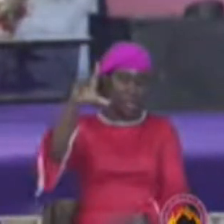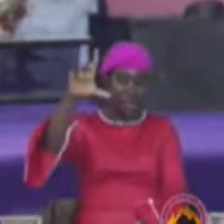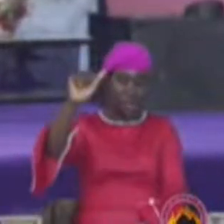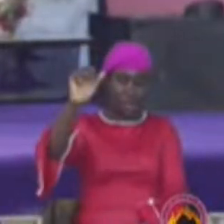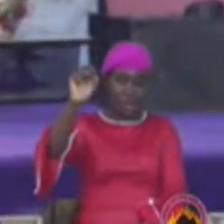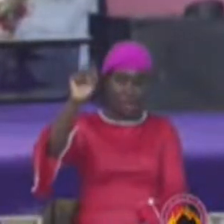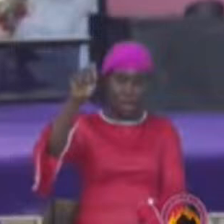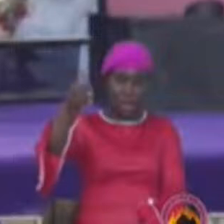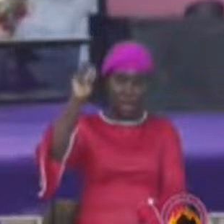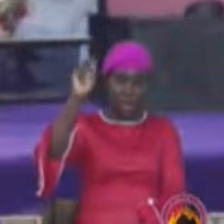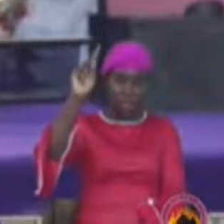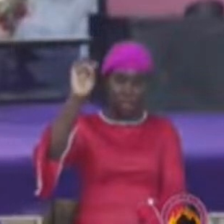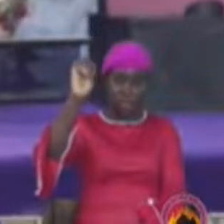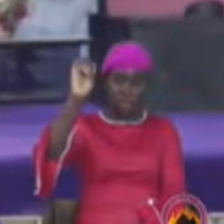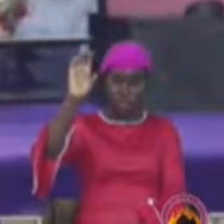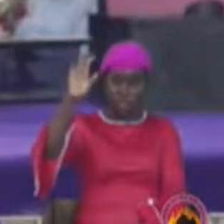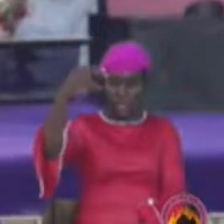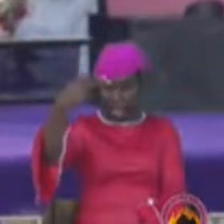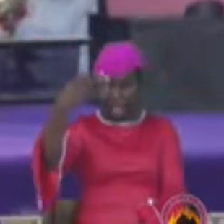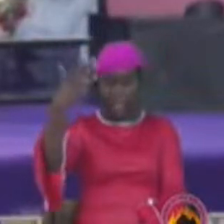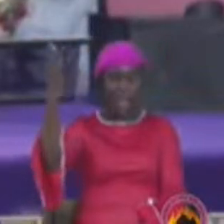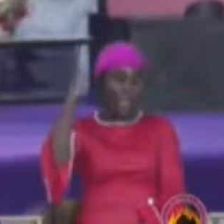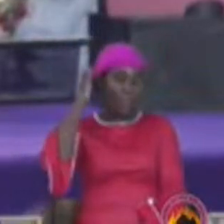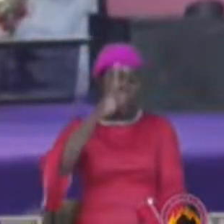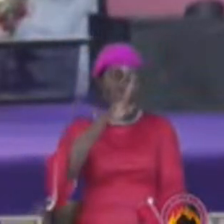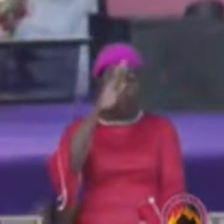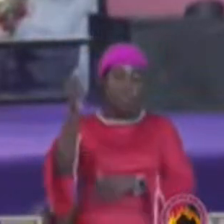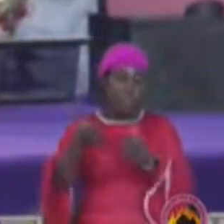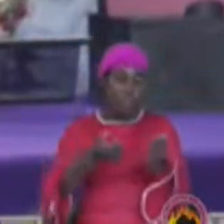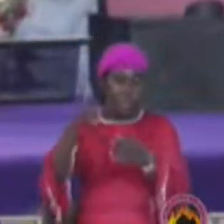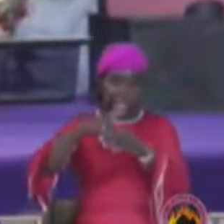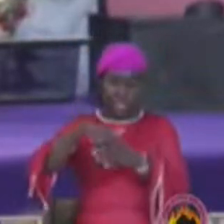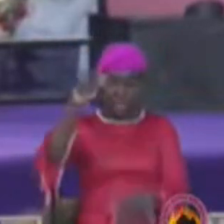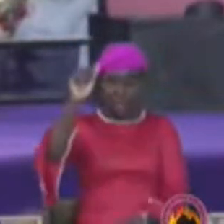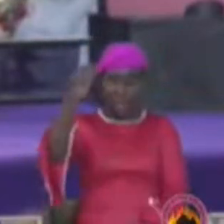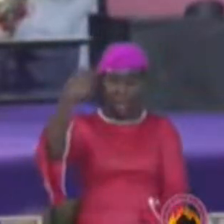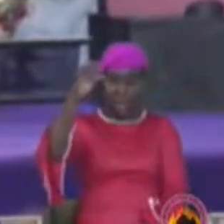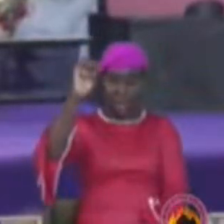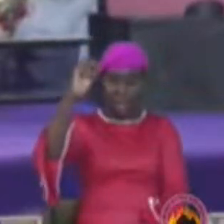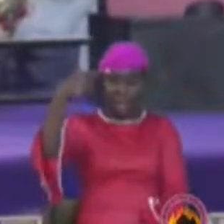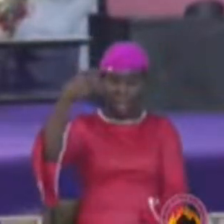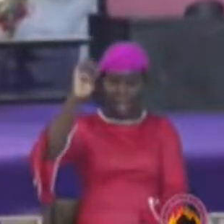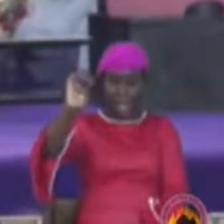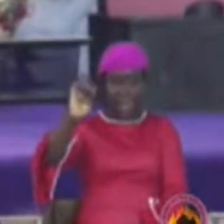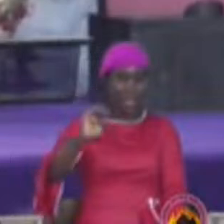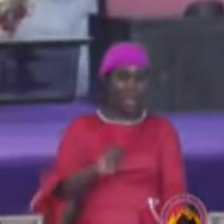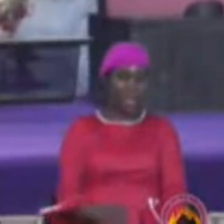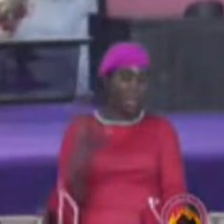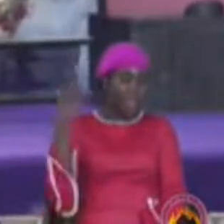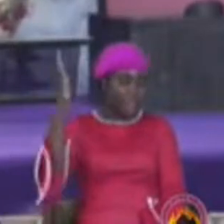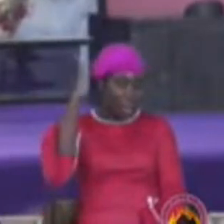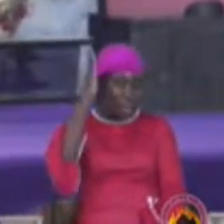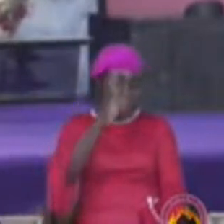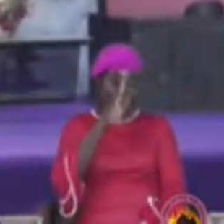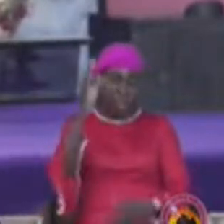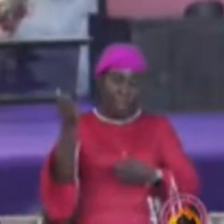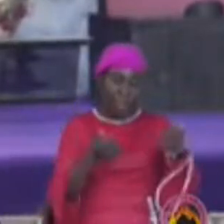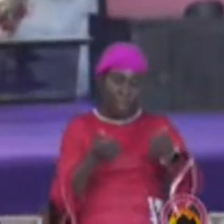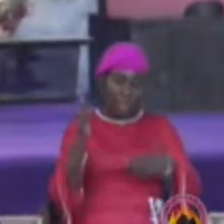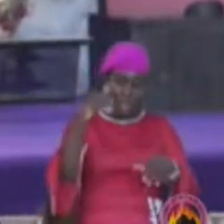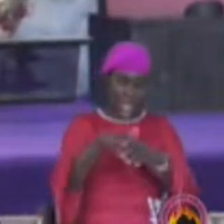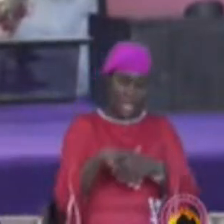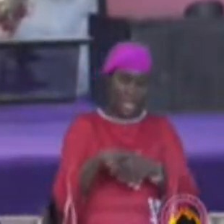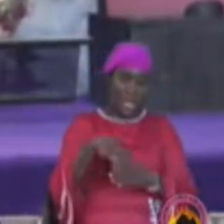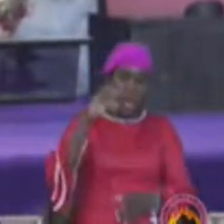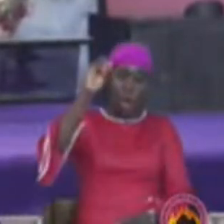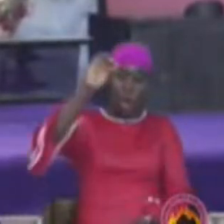in front of Ecobank, Agege in front of Women Development Center, Lasu stroke Ojo in front